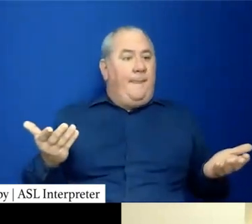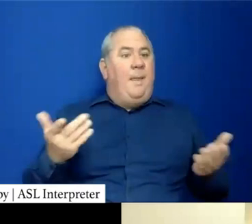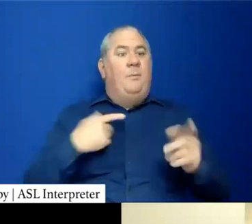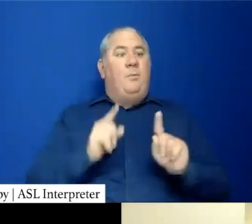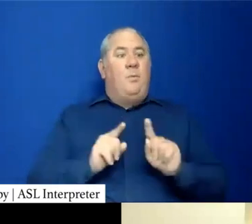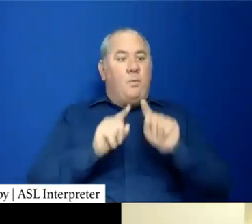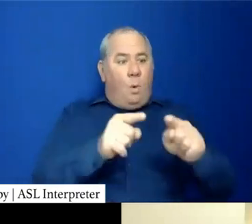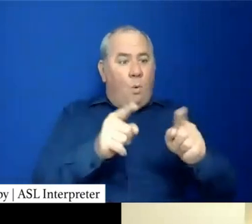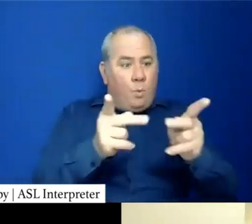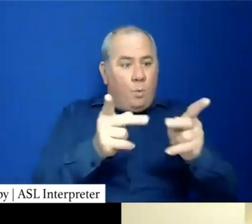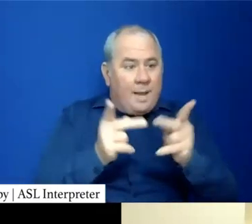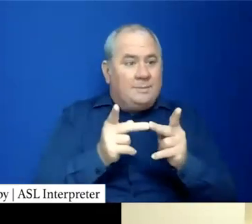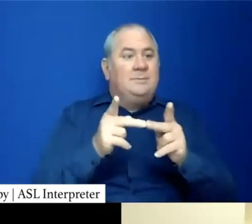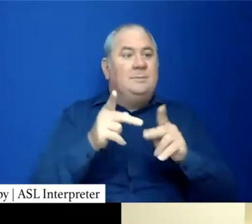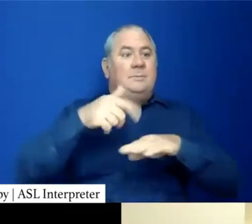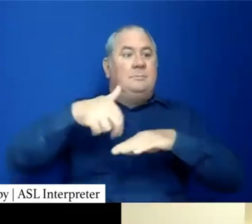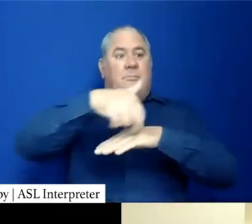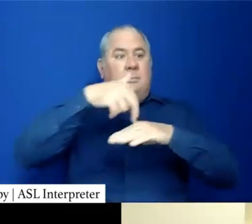in a chair. Like,